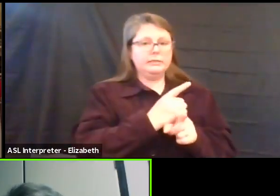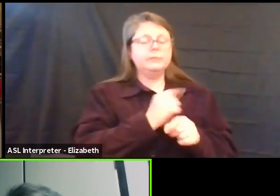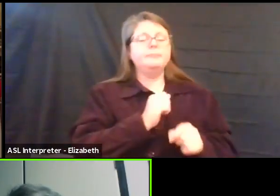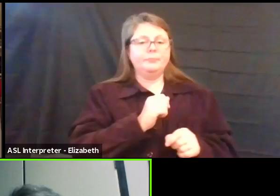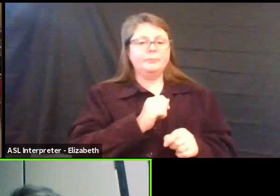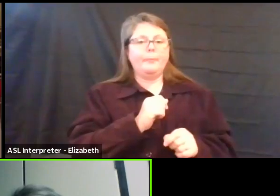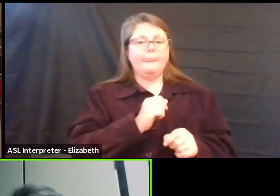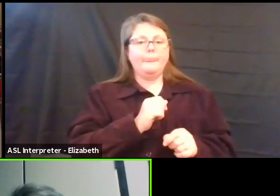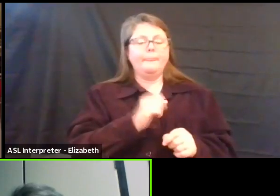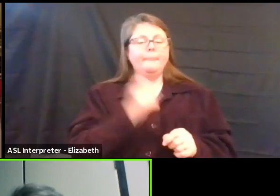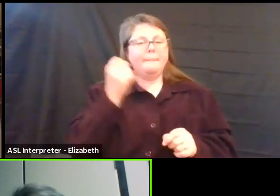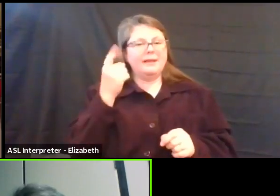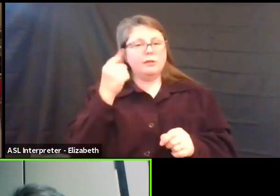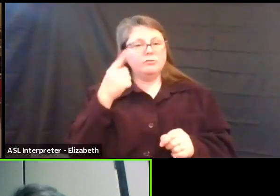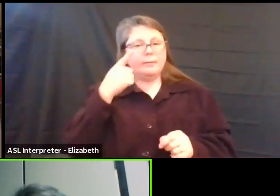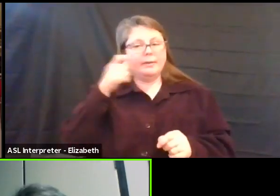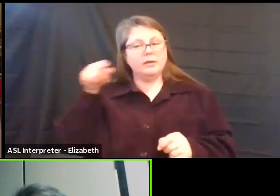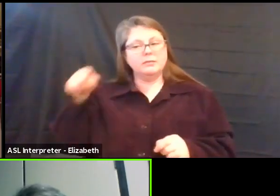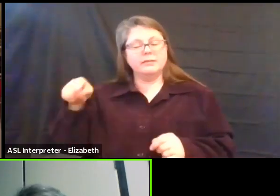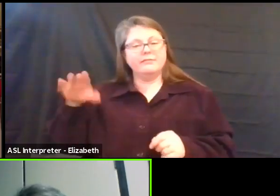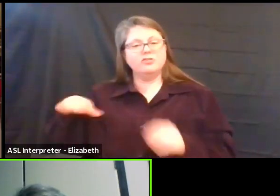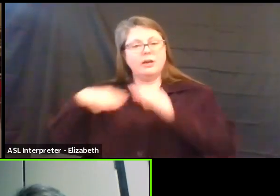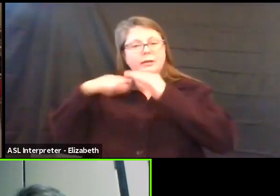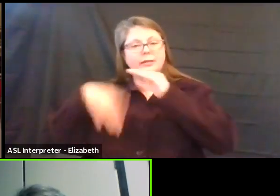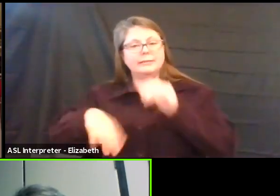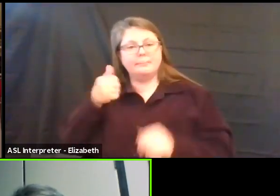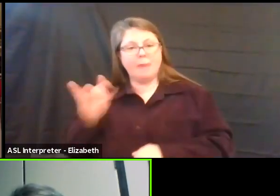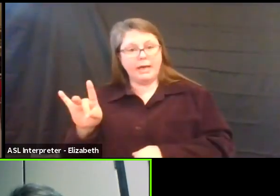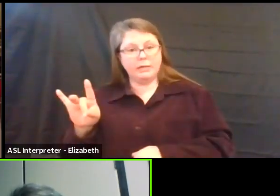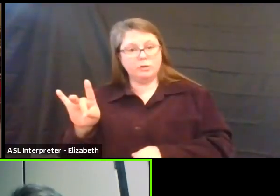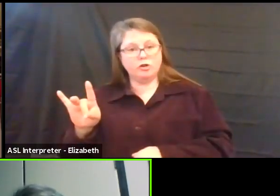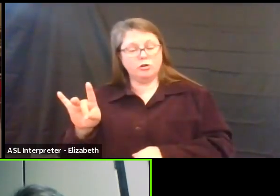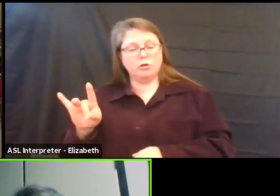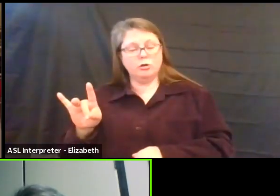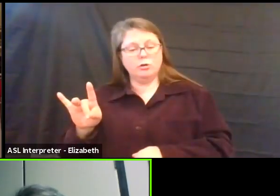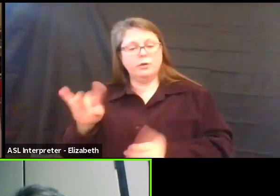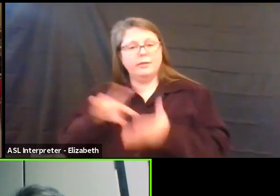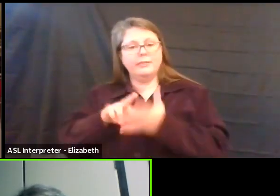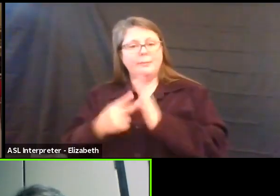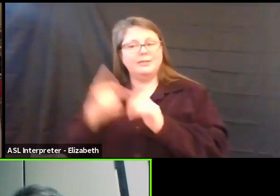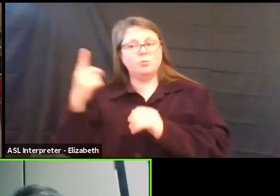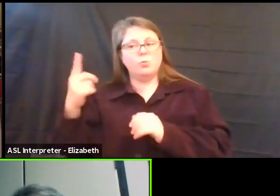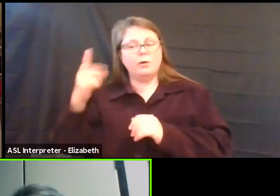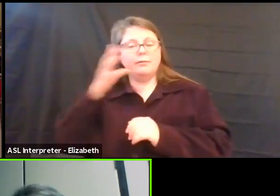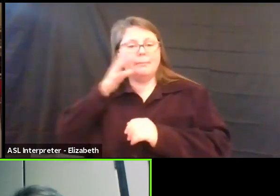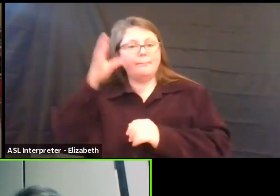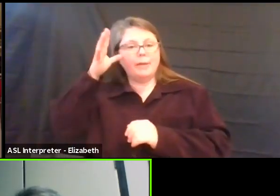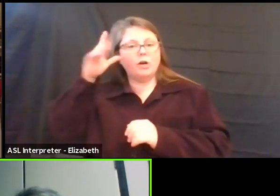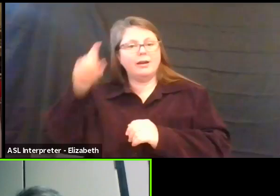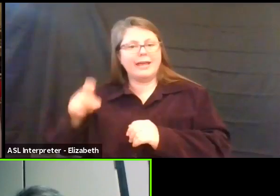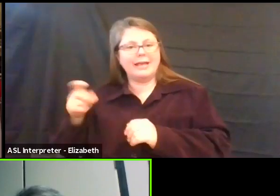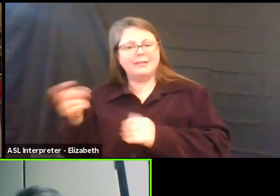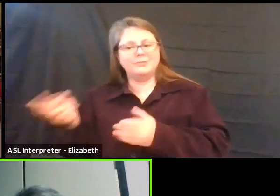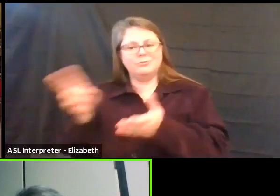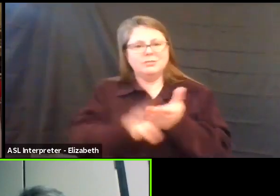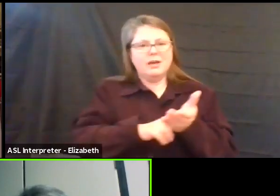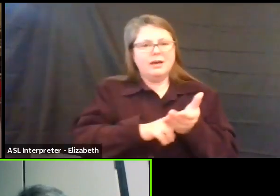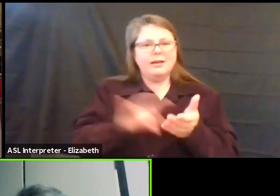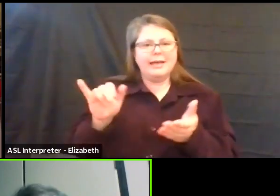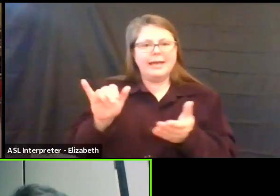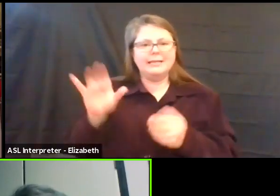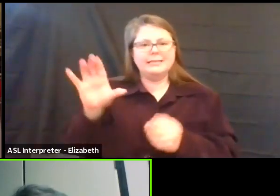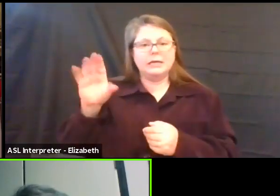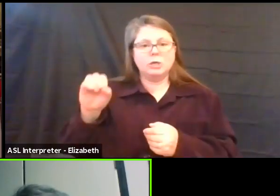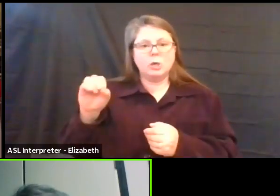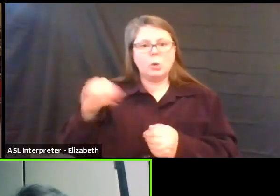they are minor children, one of the parents has to be on the application as a co-applicant. But